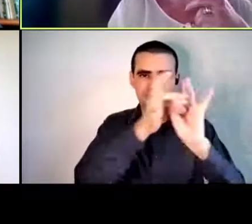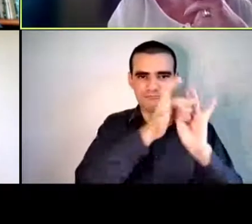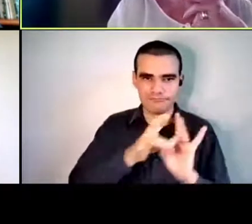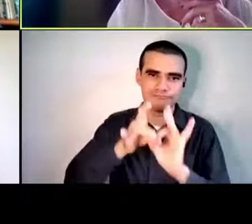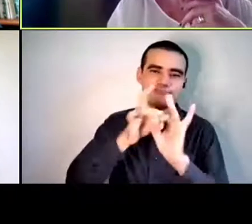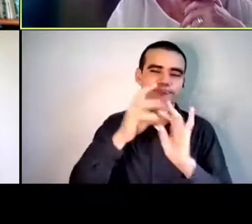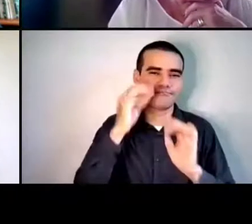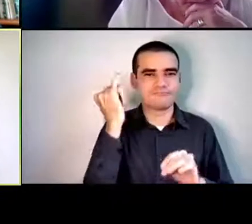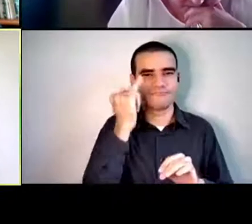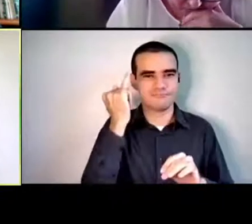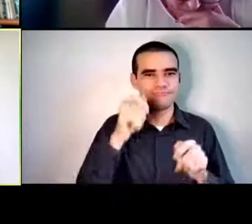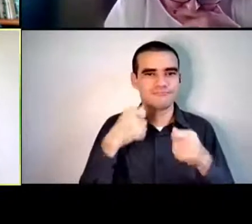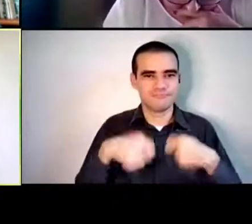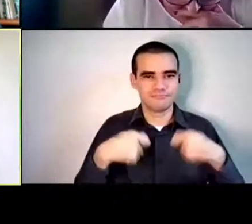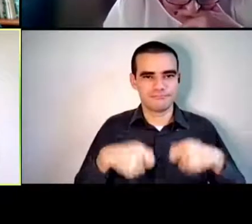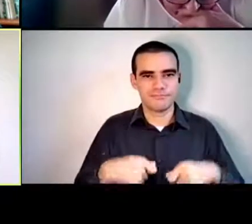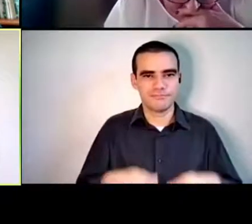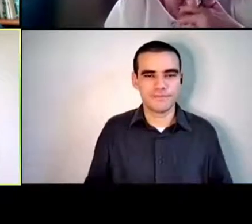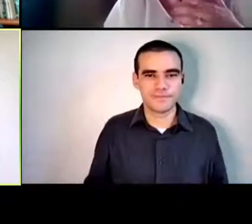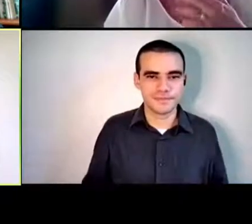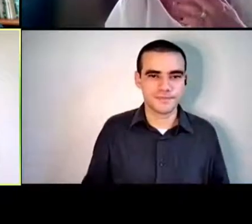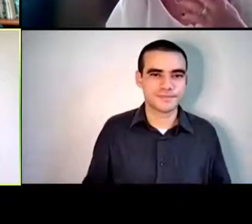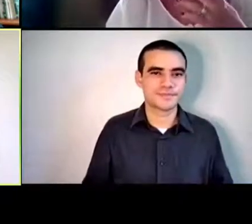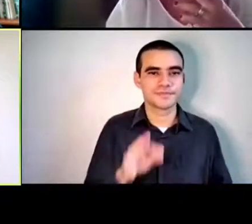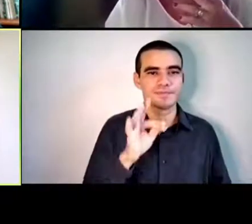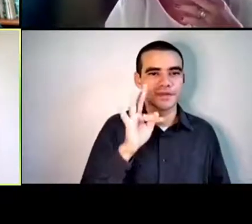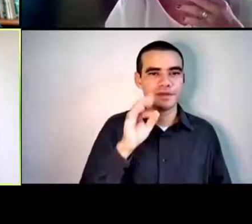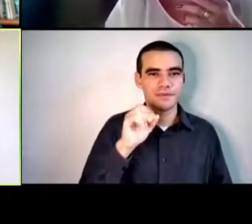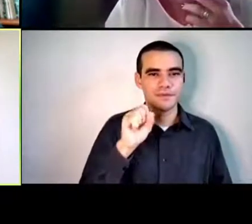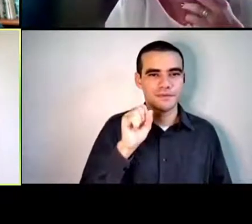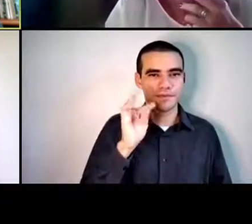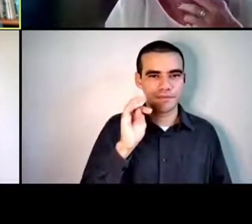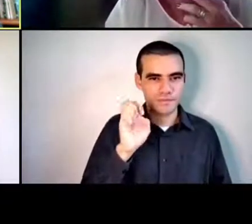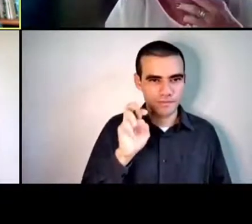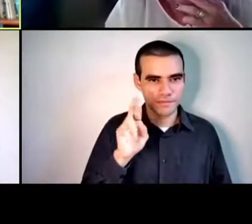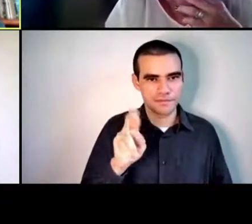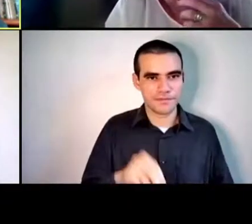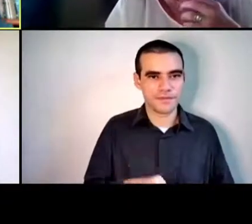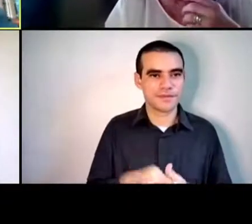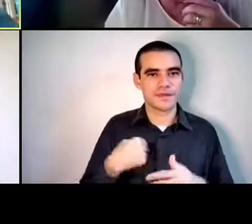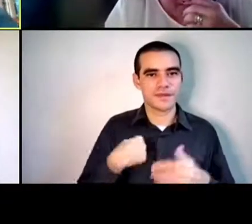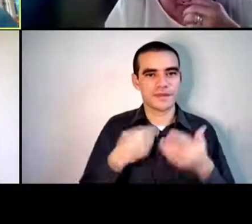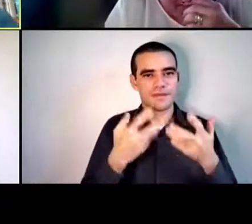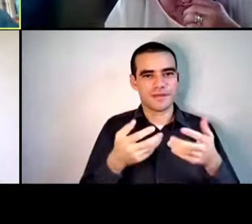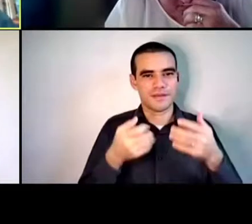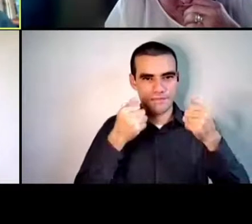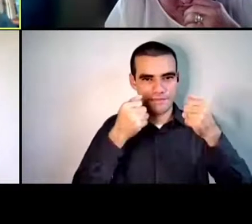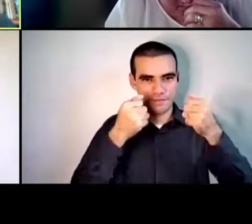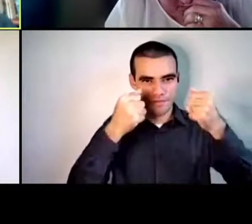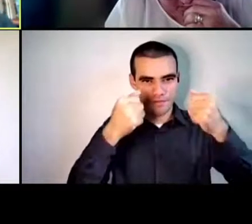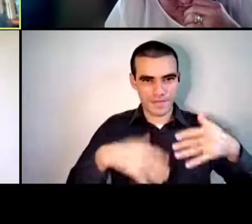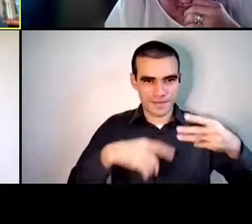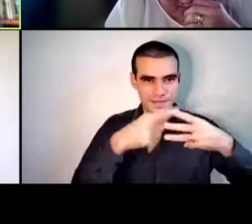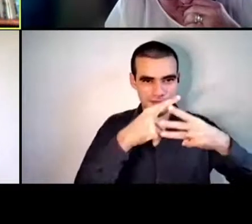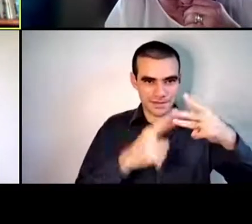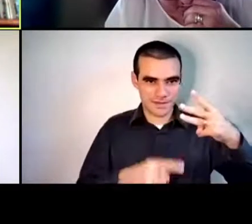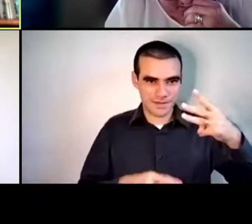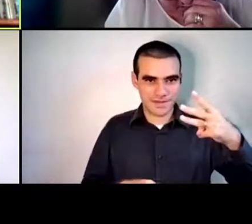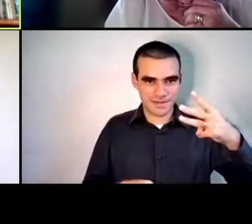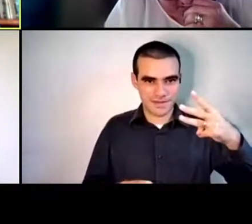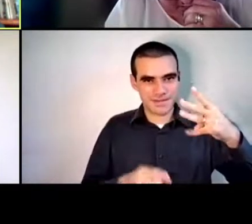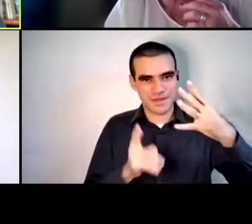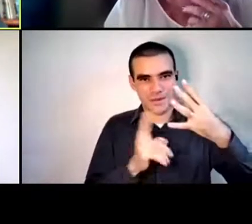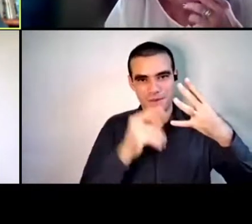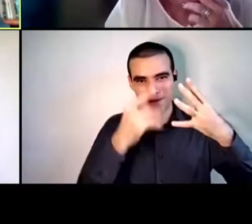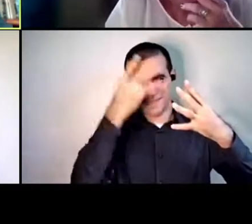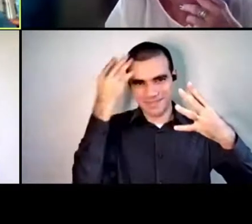the result of a network collaboration. Professor Foster, I wanted to talk about three